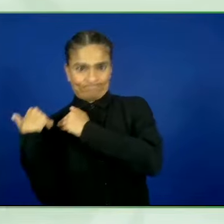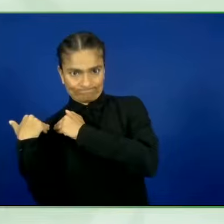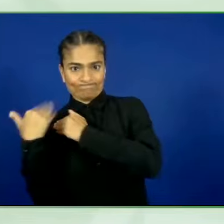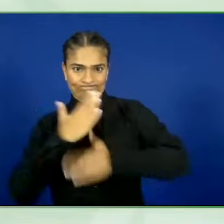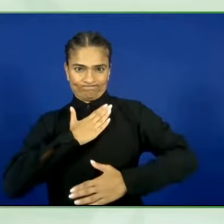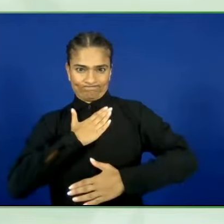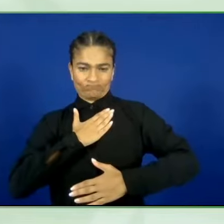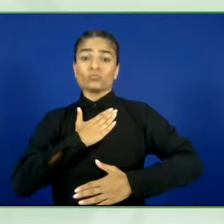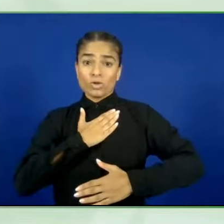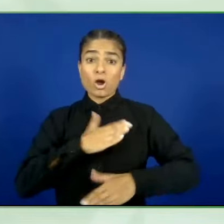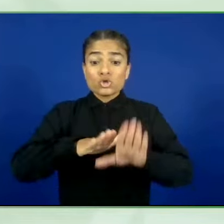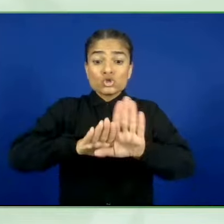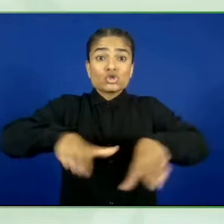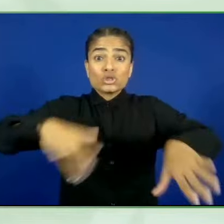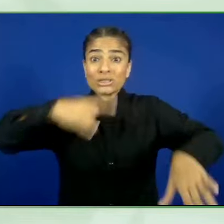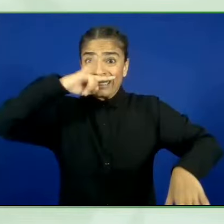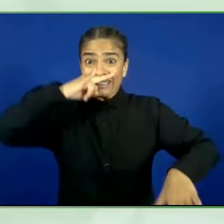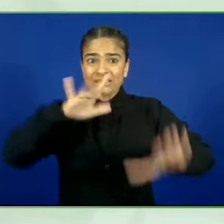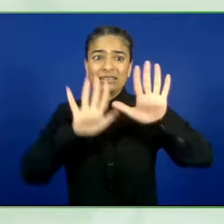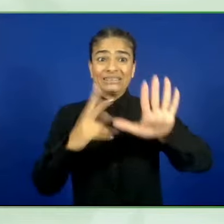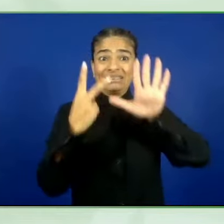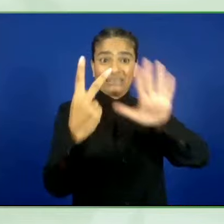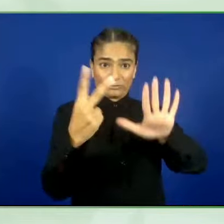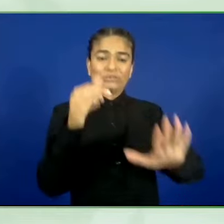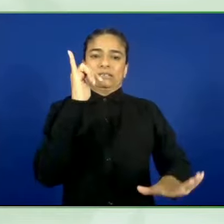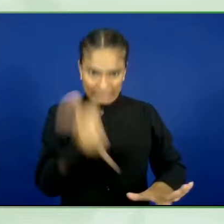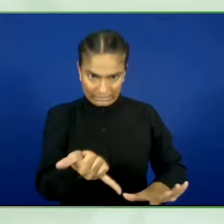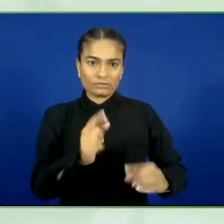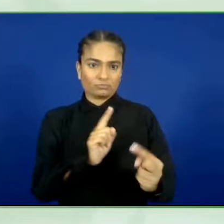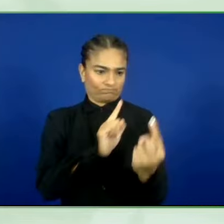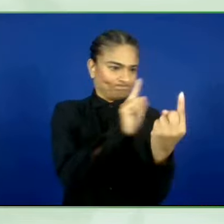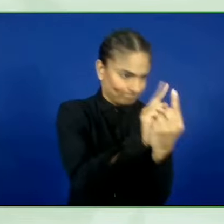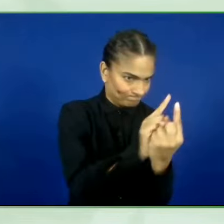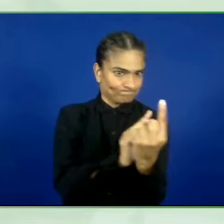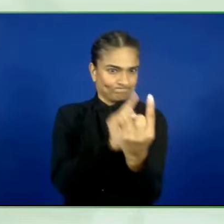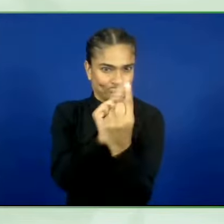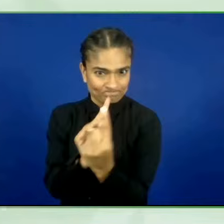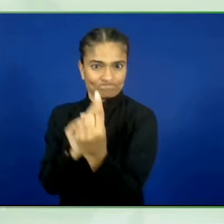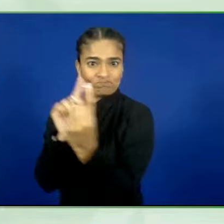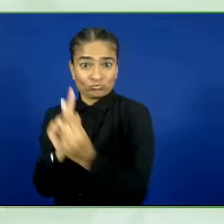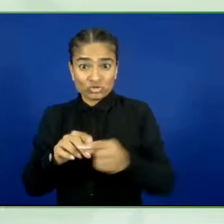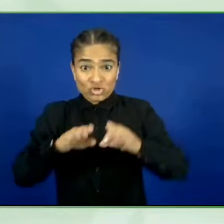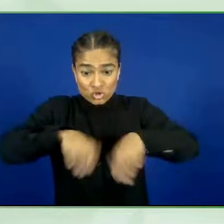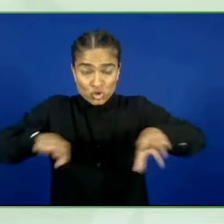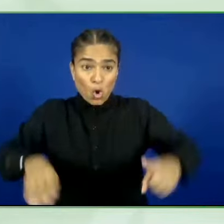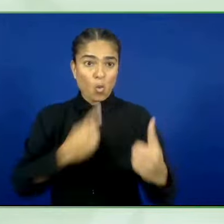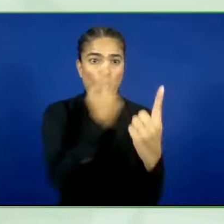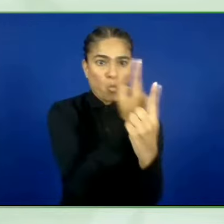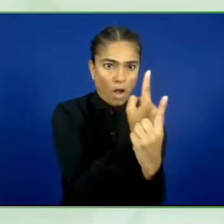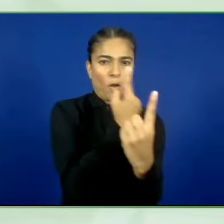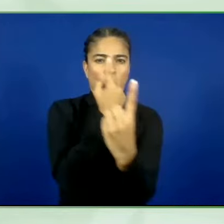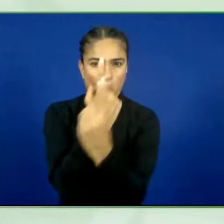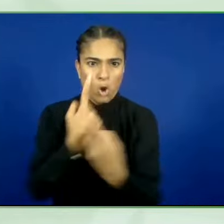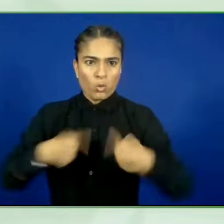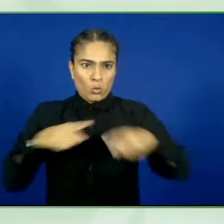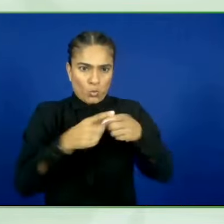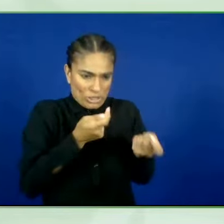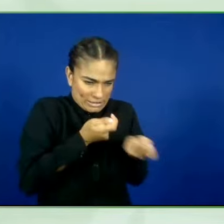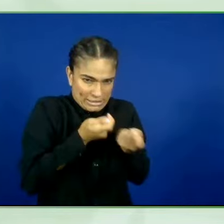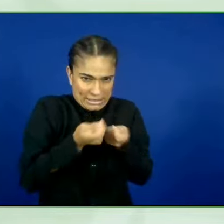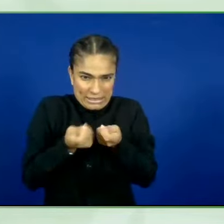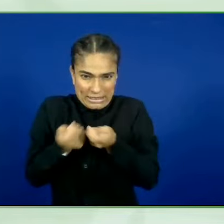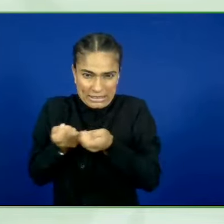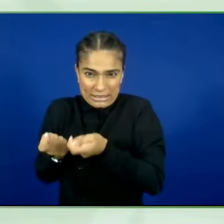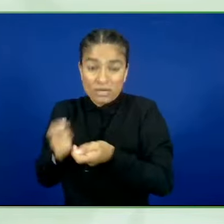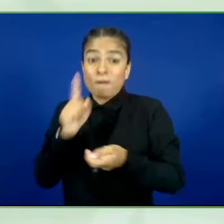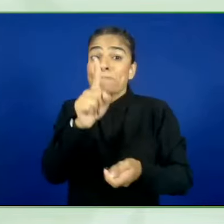for each child to be managed. So as I say that, we're working with the community stakeholders who have proven to be a very